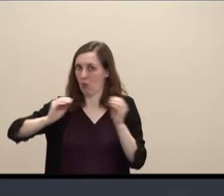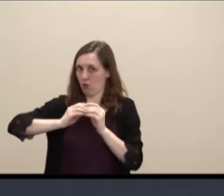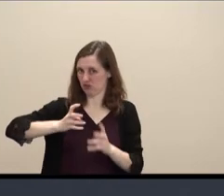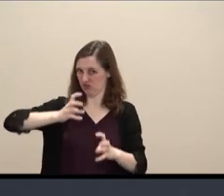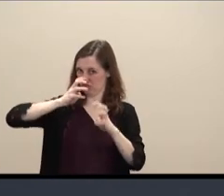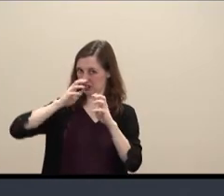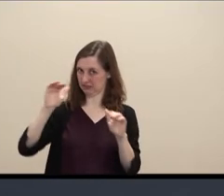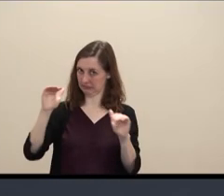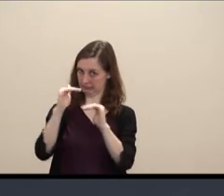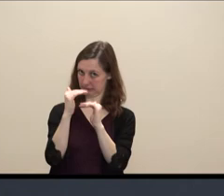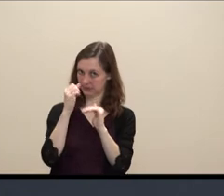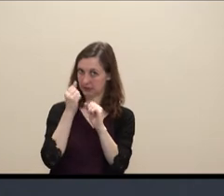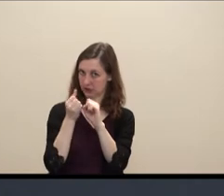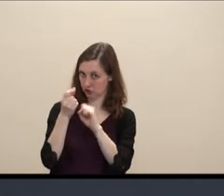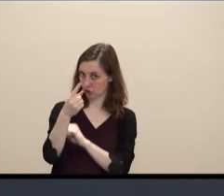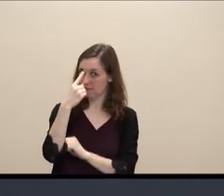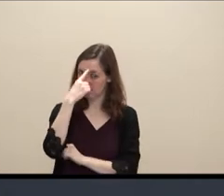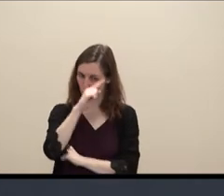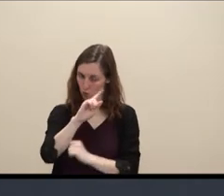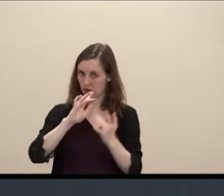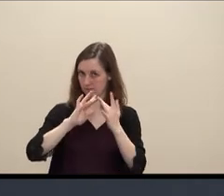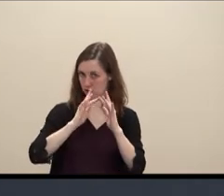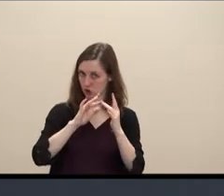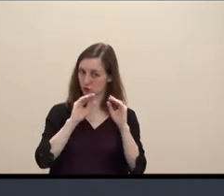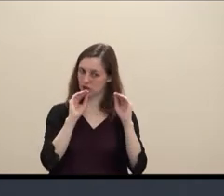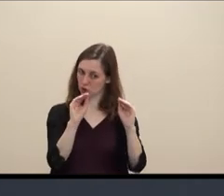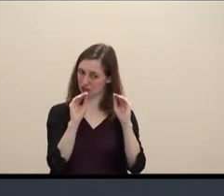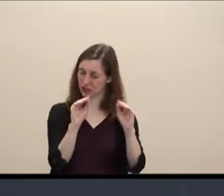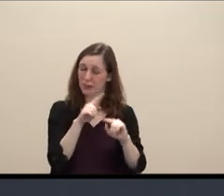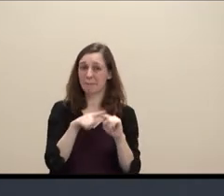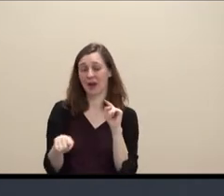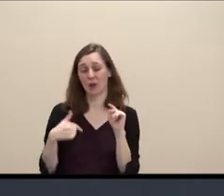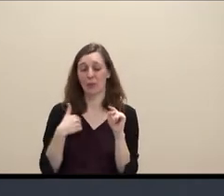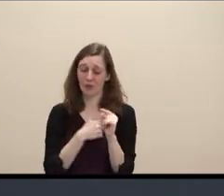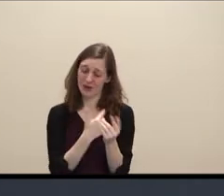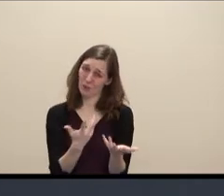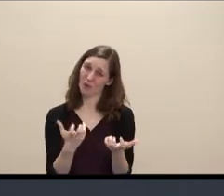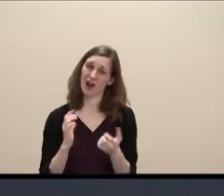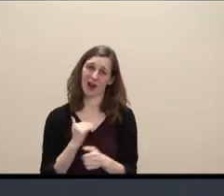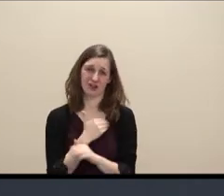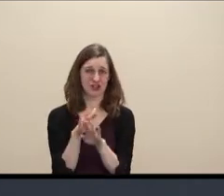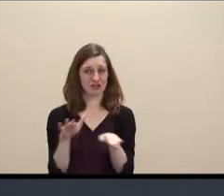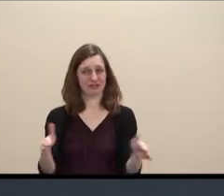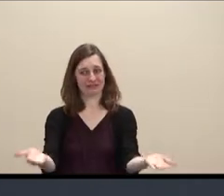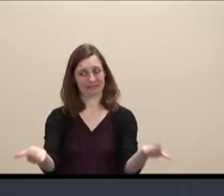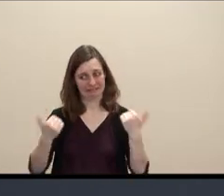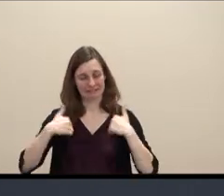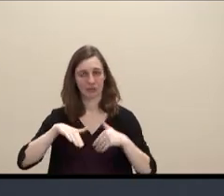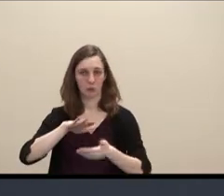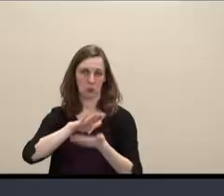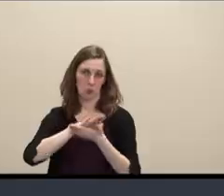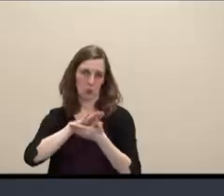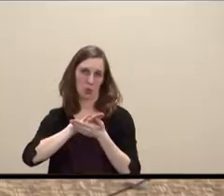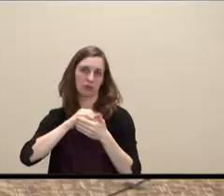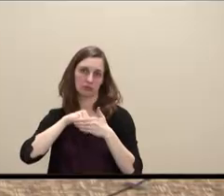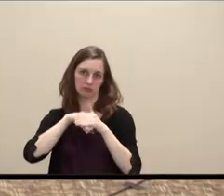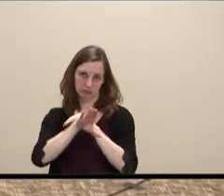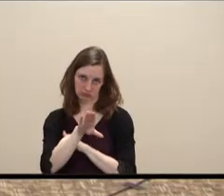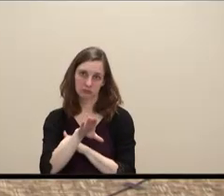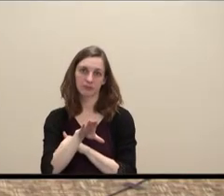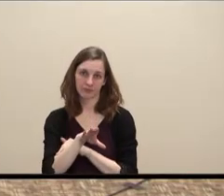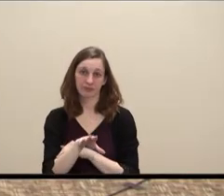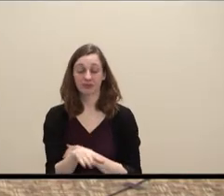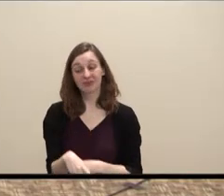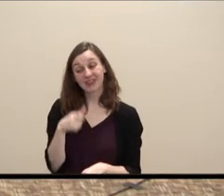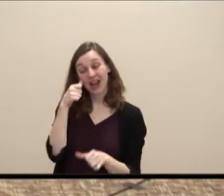tell you we want our kids in our school buildings learning. And I think our teachers do too. You know, they're at the very beginning, we were all in a different place, and there was a